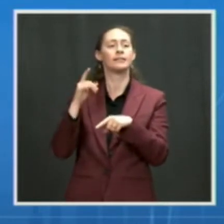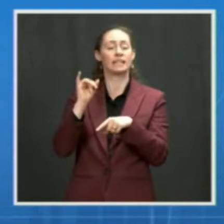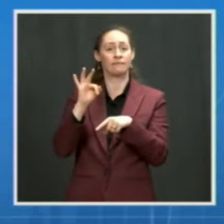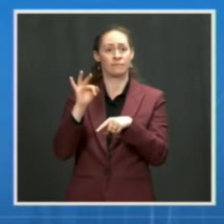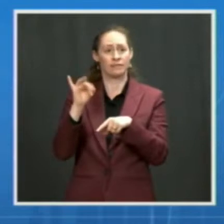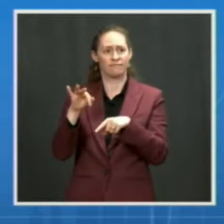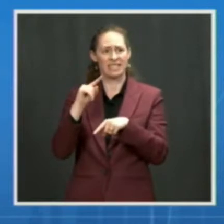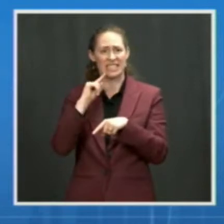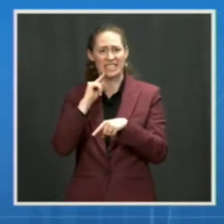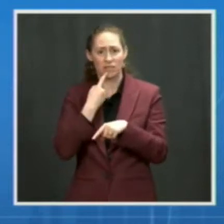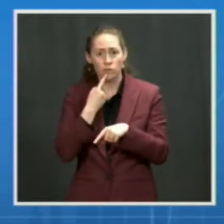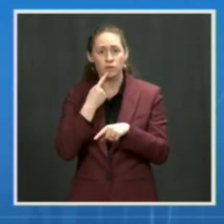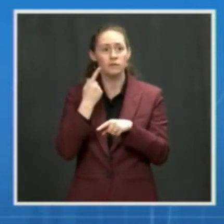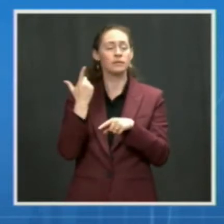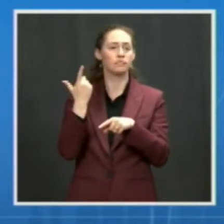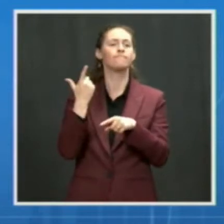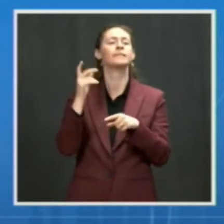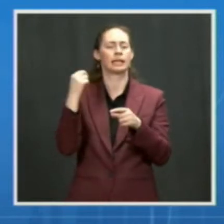Next question.